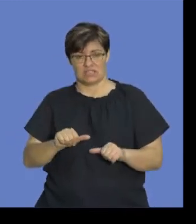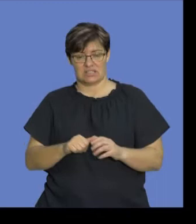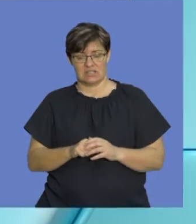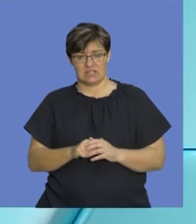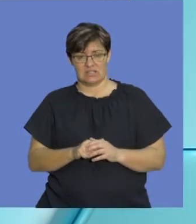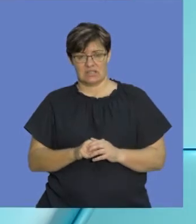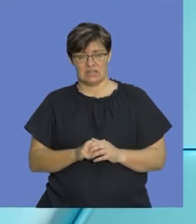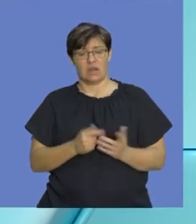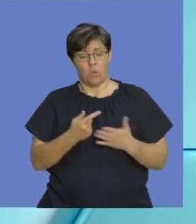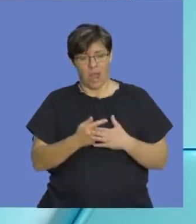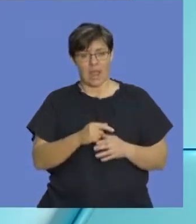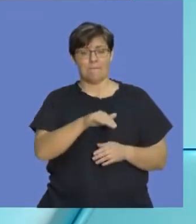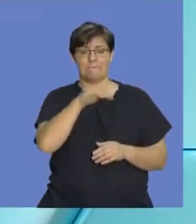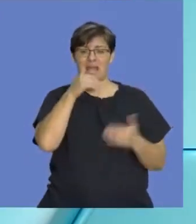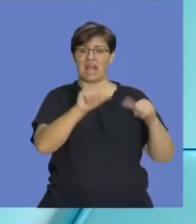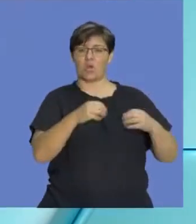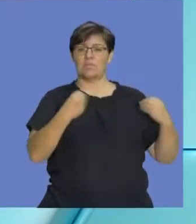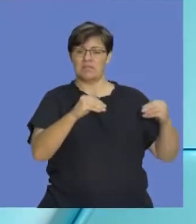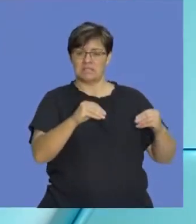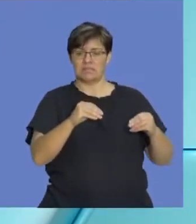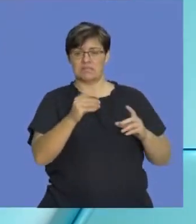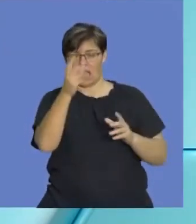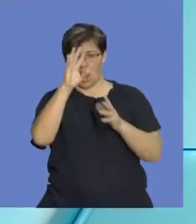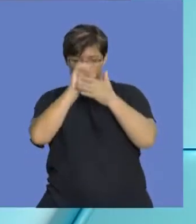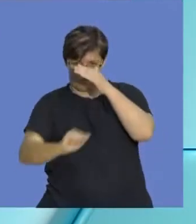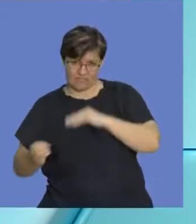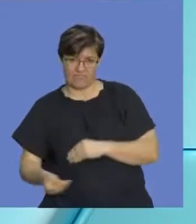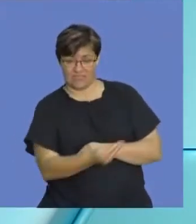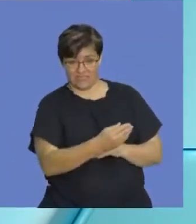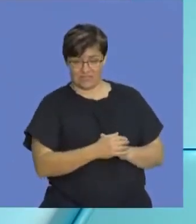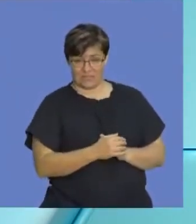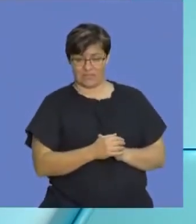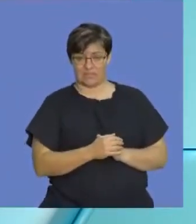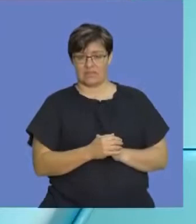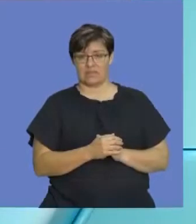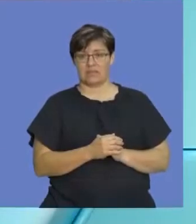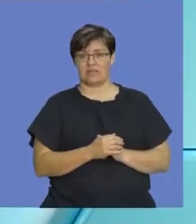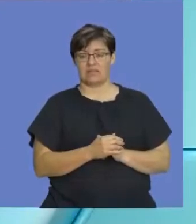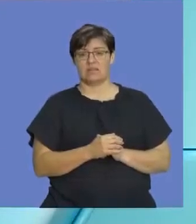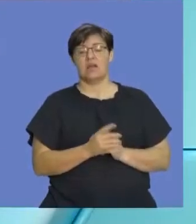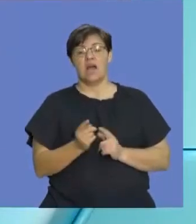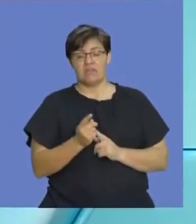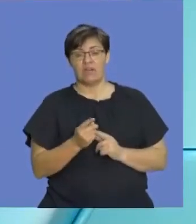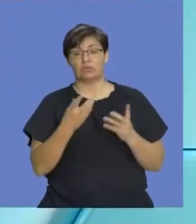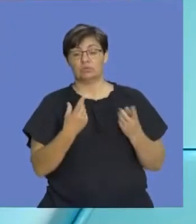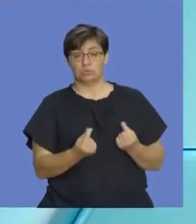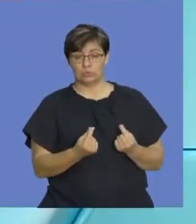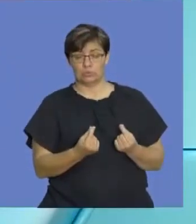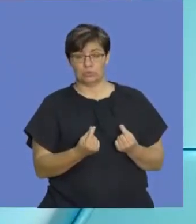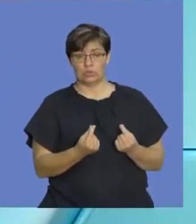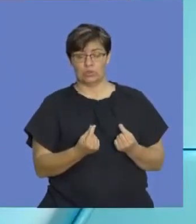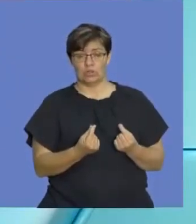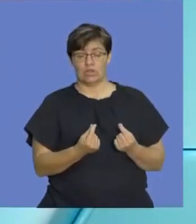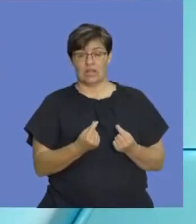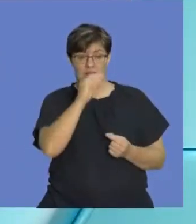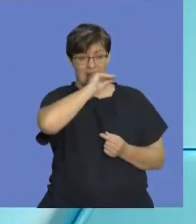business. But this stock account here, once you've done all the necessary entries in the stock